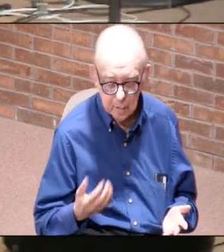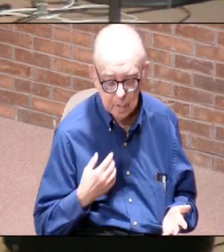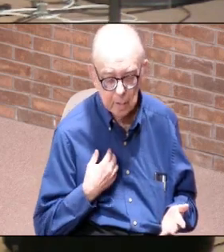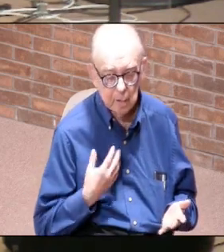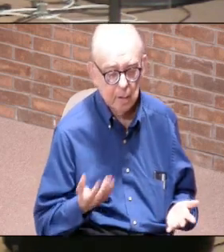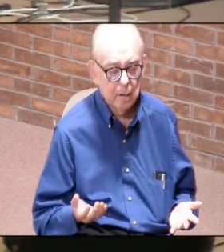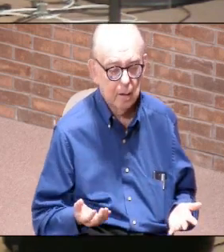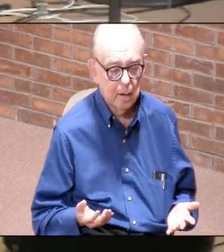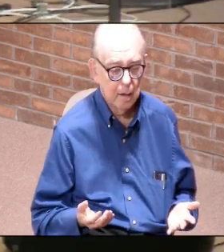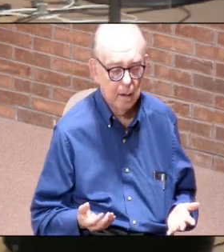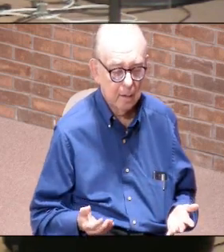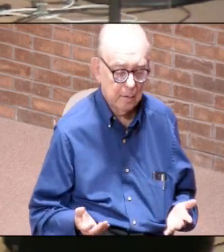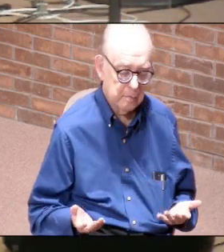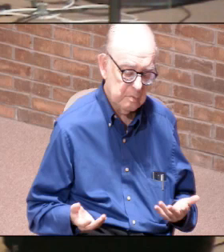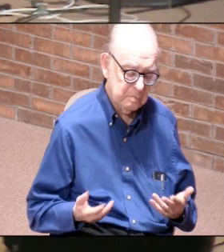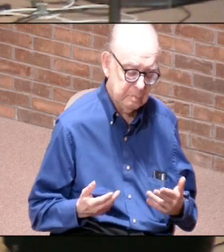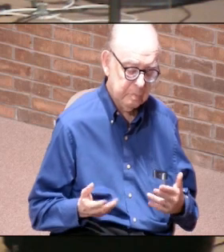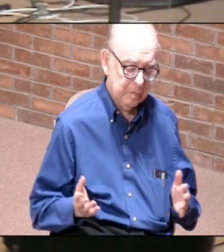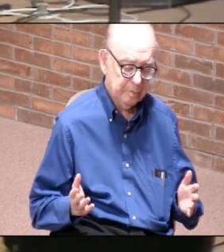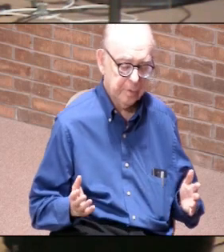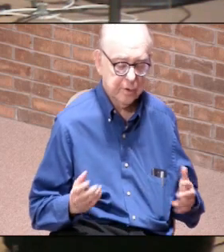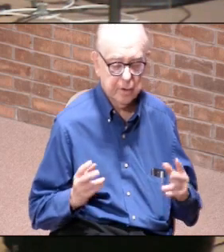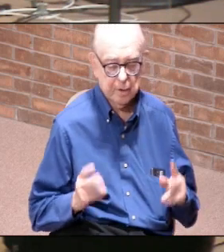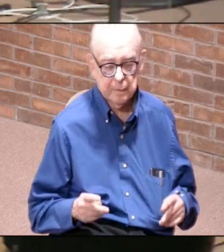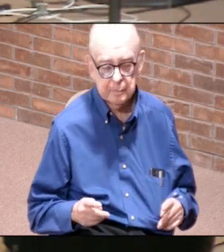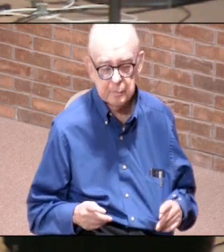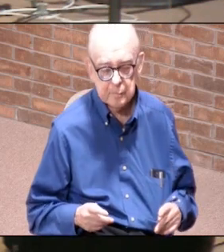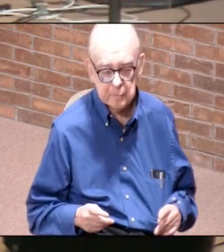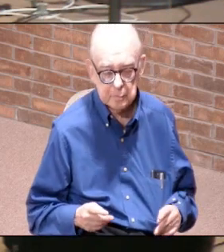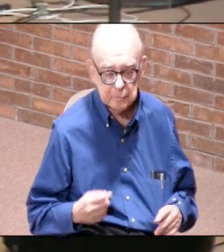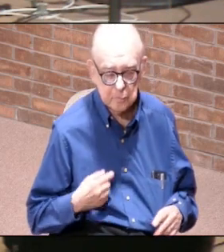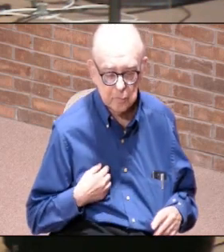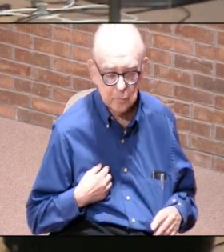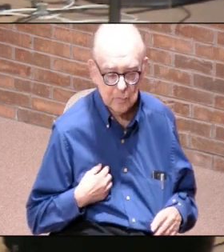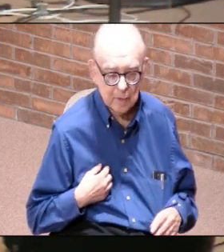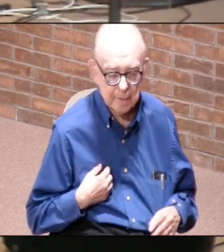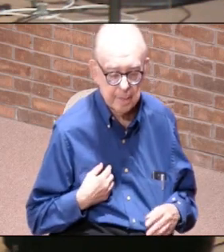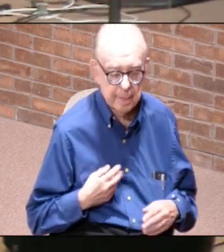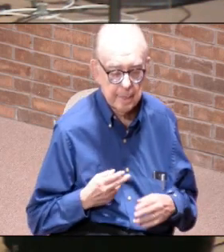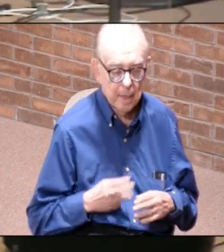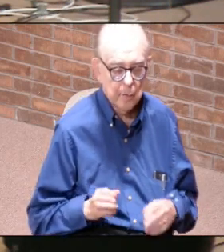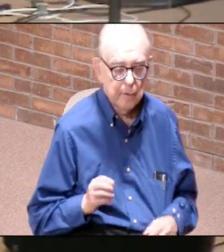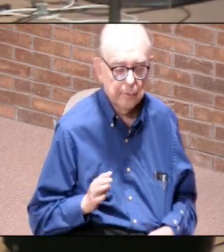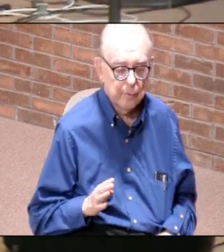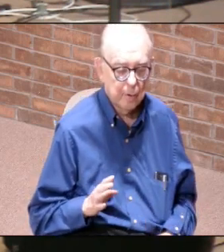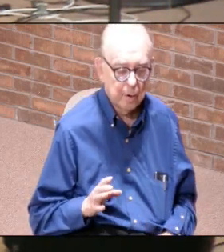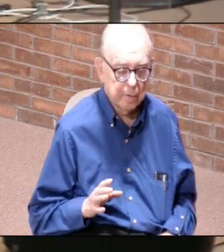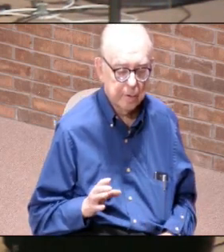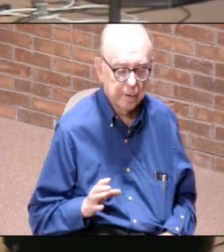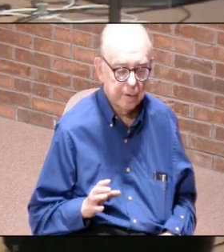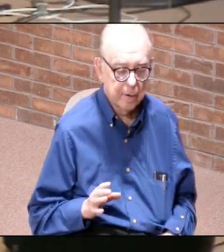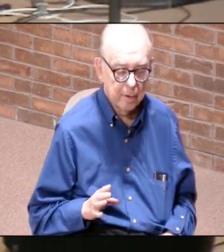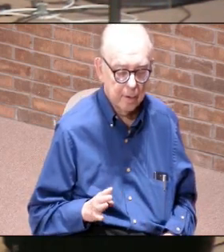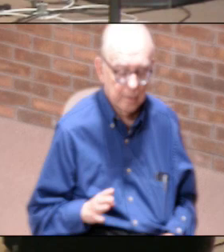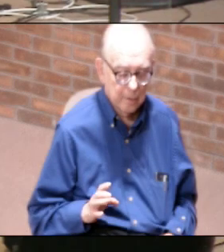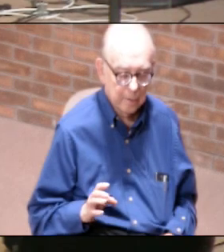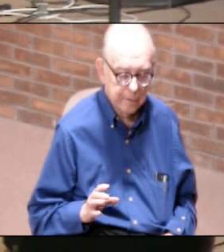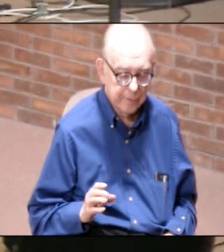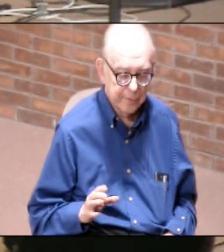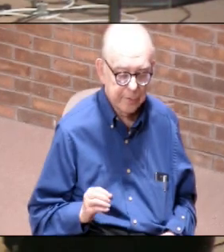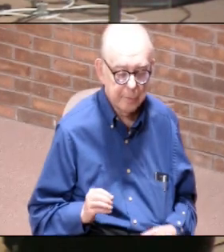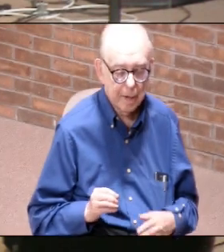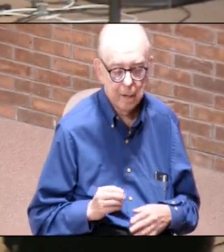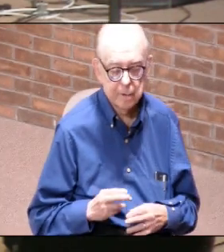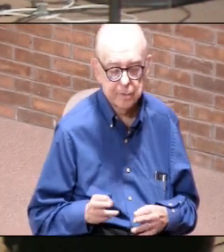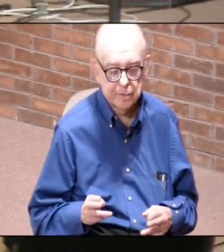a heavy guy. You know, I weigh 450 pounds. I can bowl. So I just get